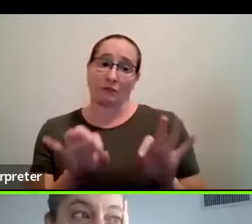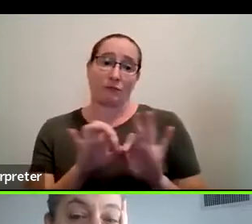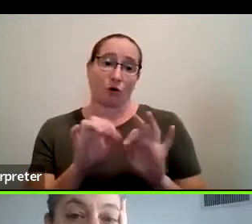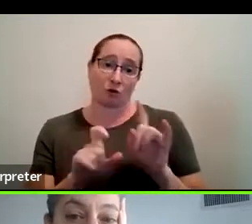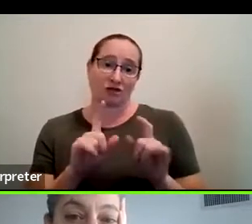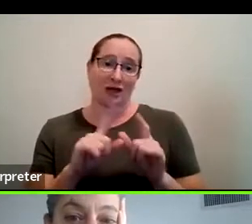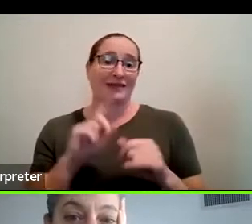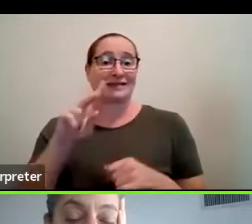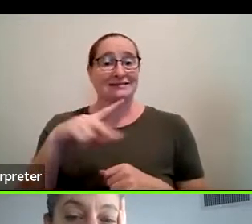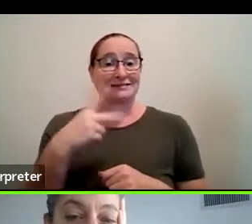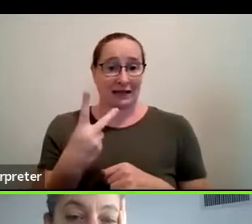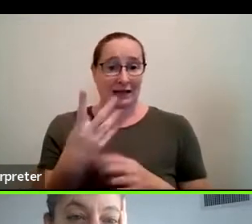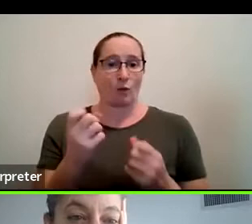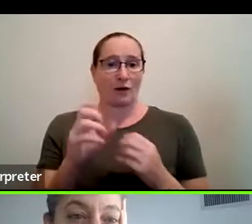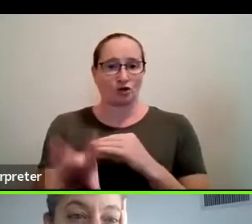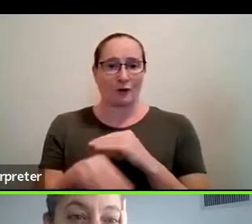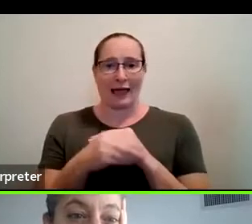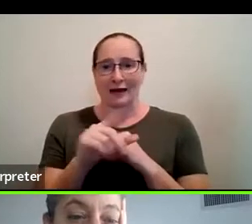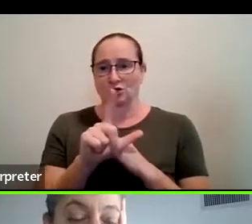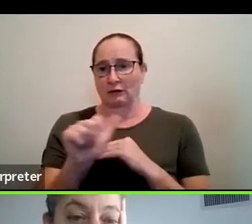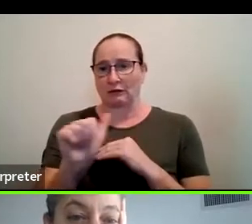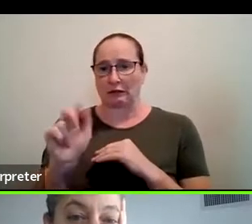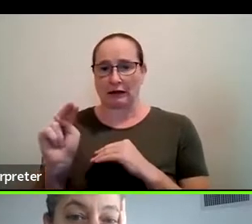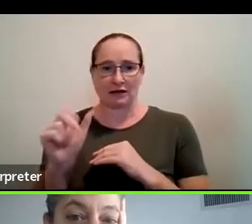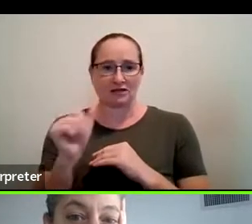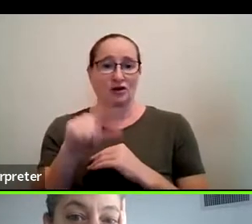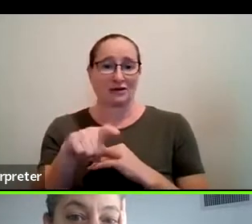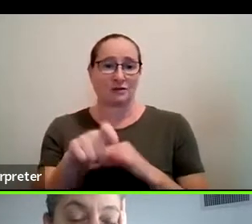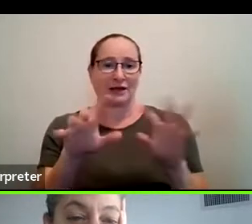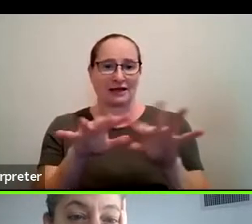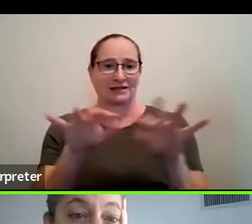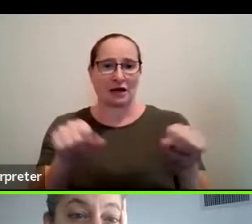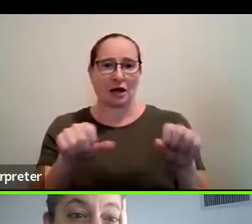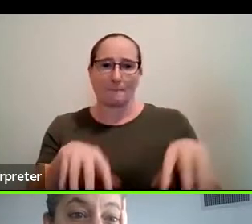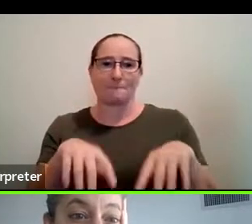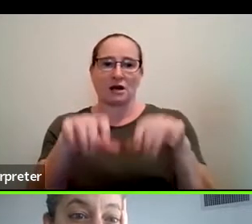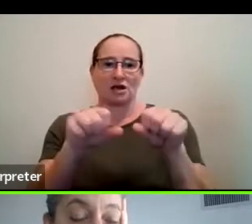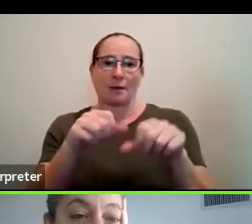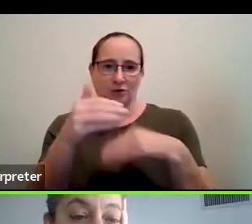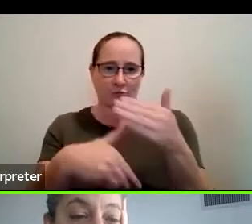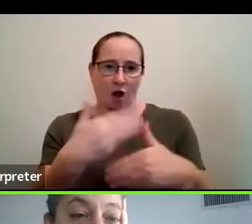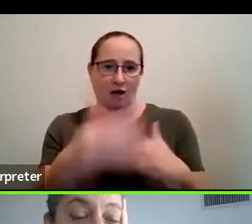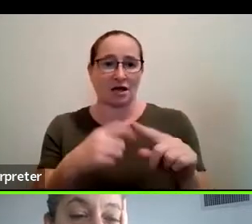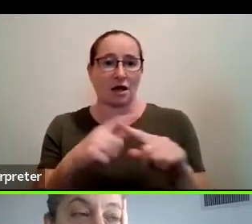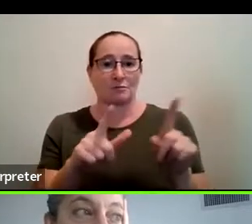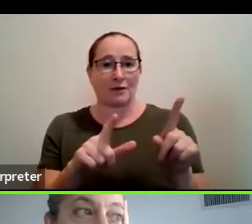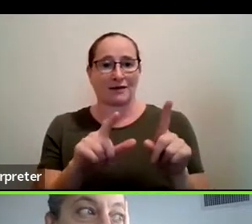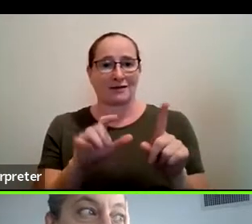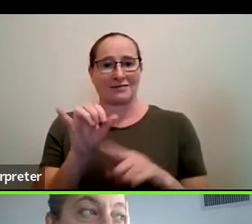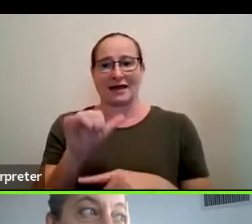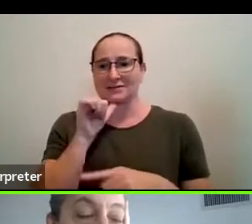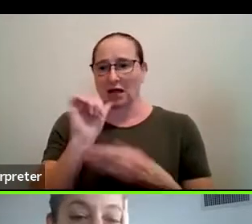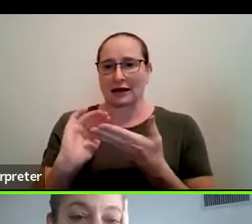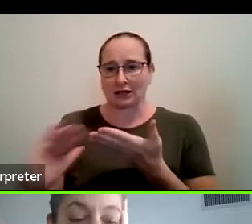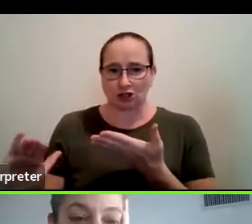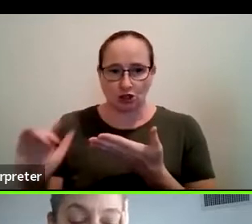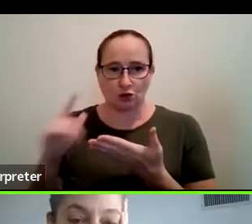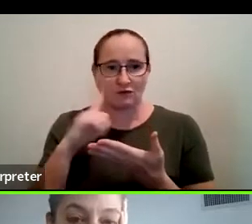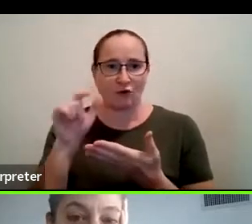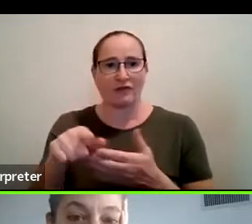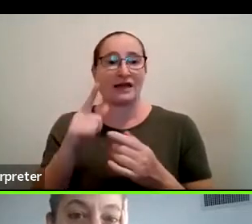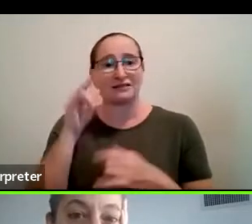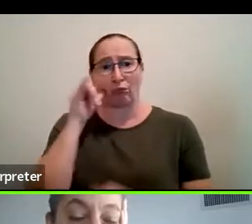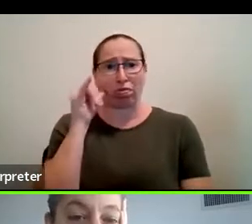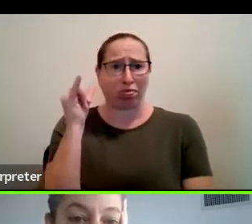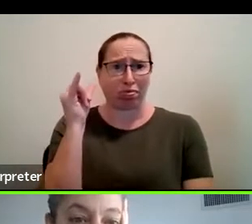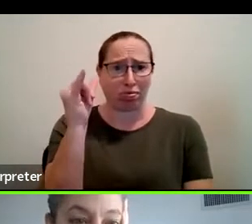think the second thing I want to say, to add to Lana's point, there needs to be a systematic de-adoption process. But it needs that's not an excuse for this to take